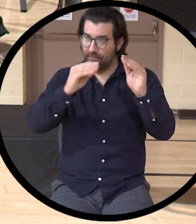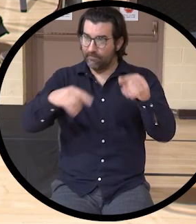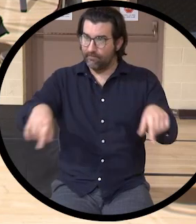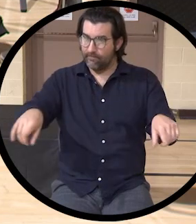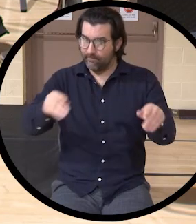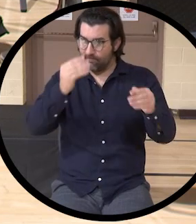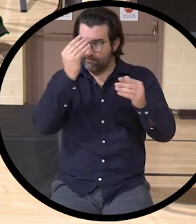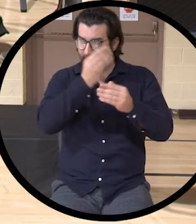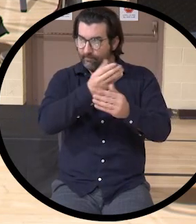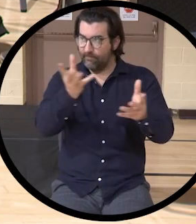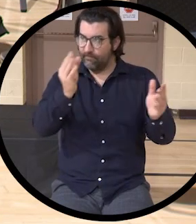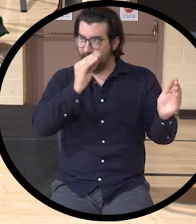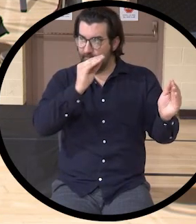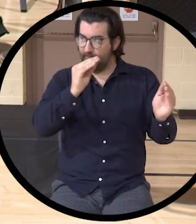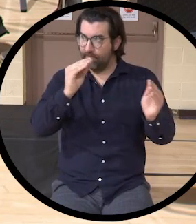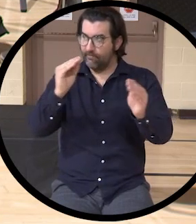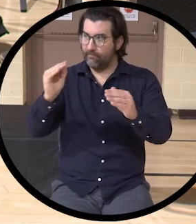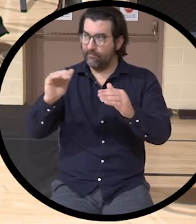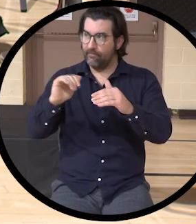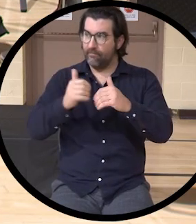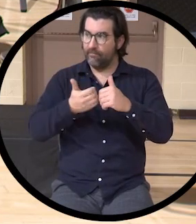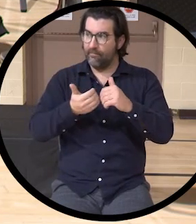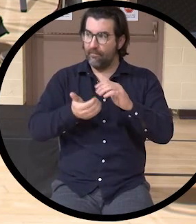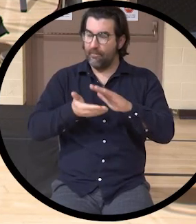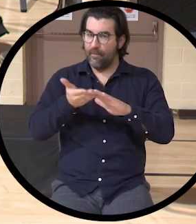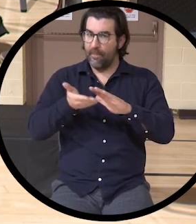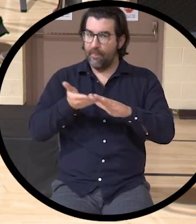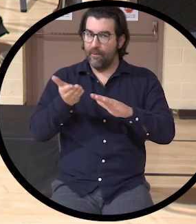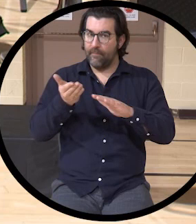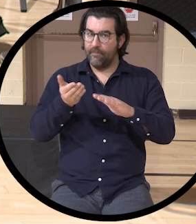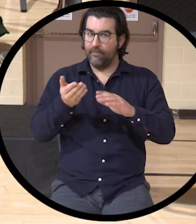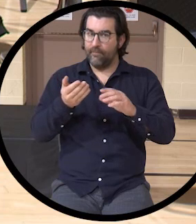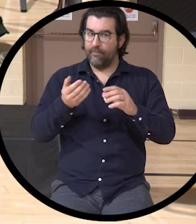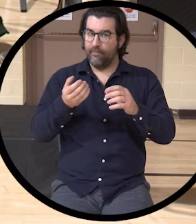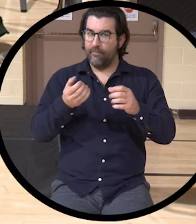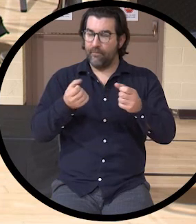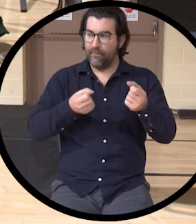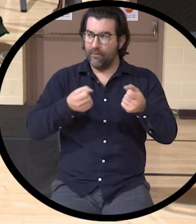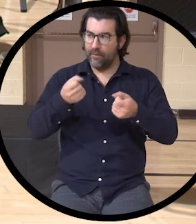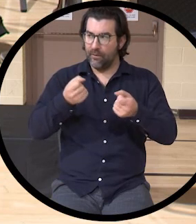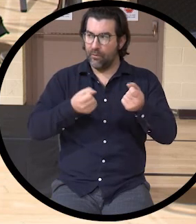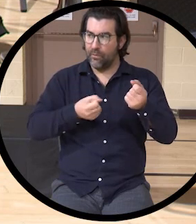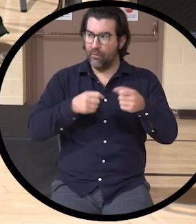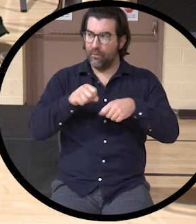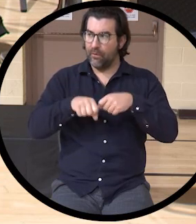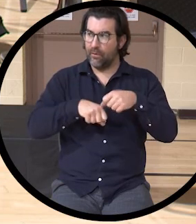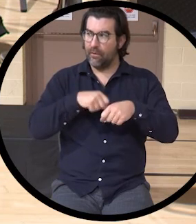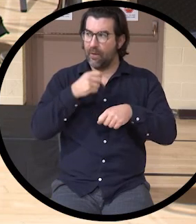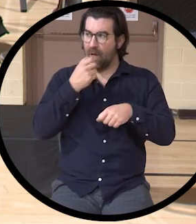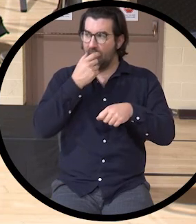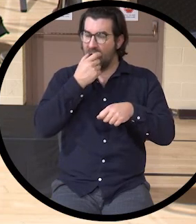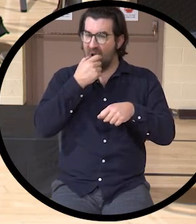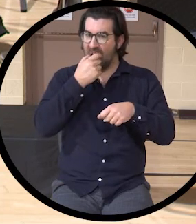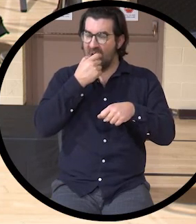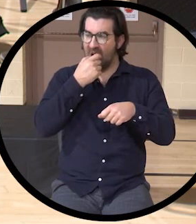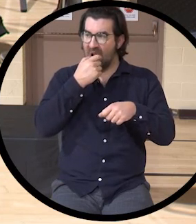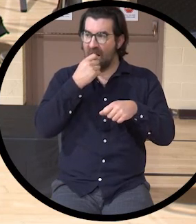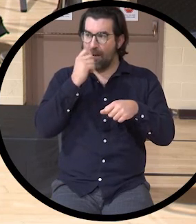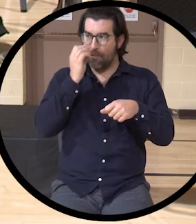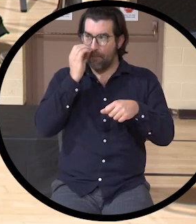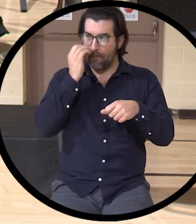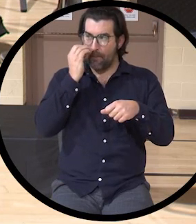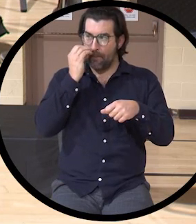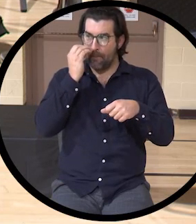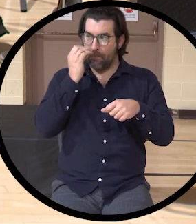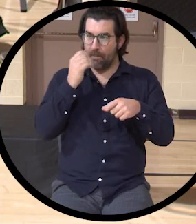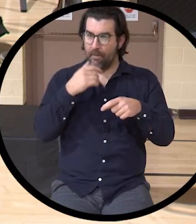on how to operate a vehicle, which also goes into the point that we tend to lean